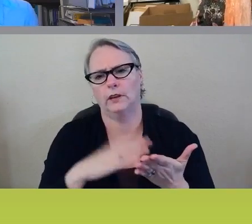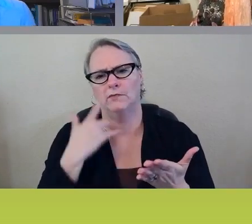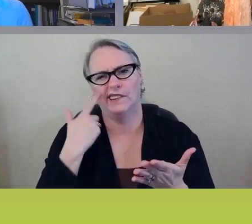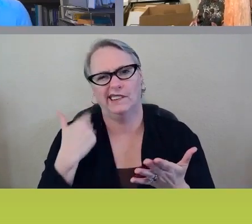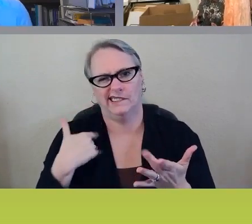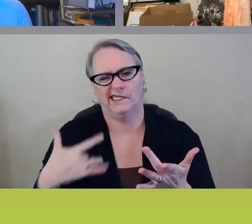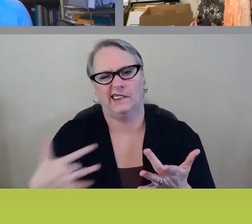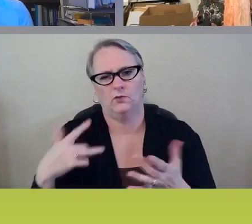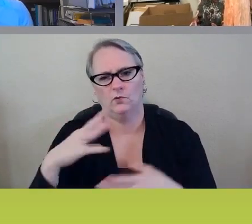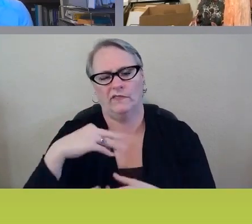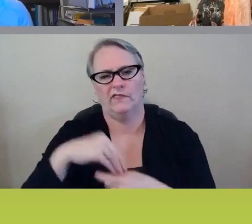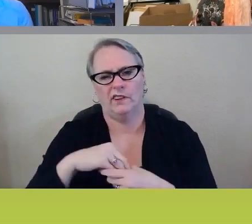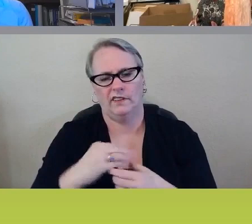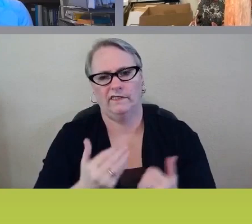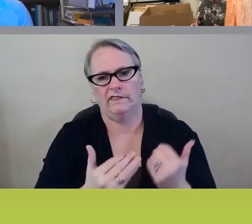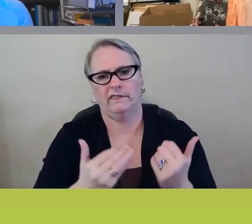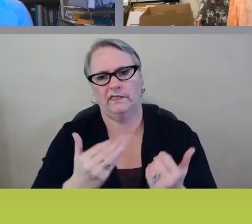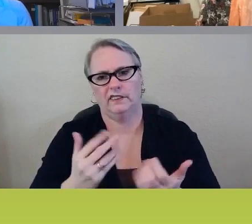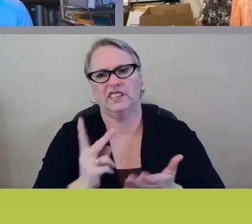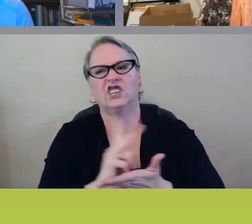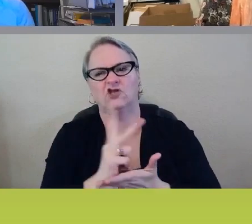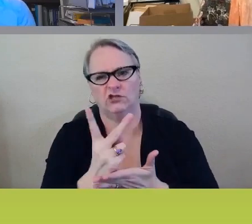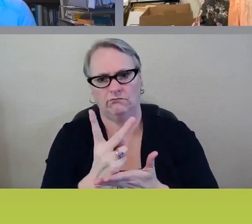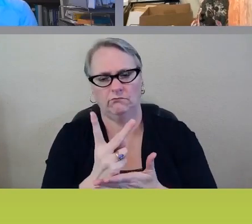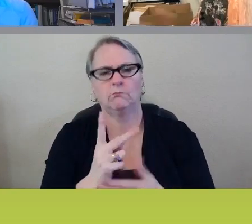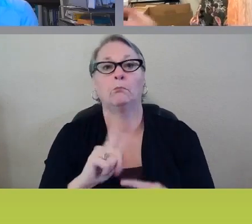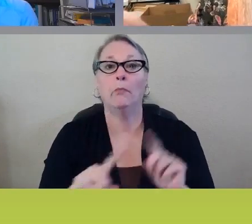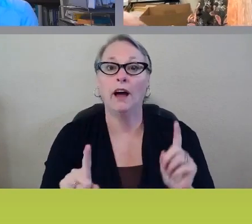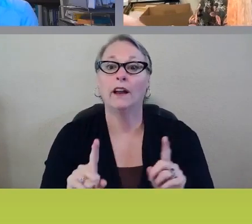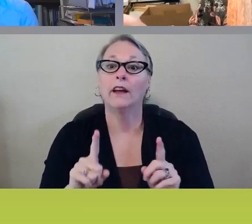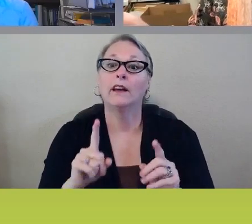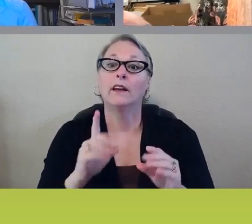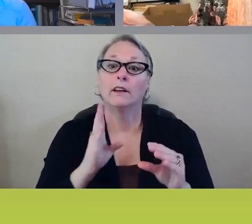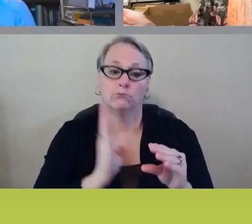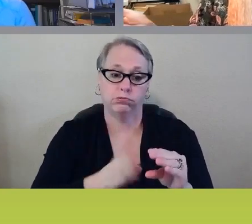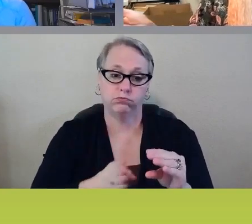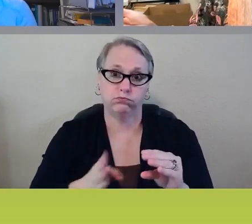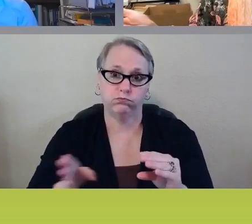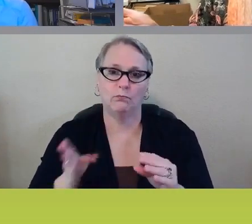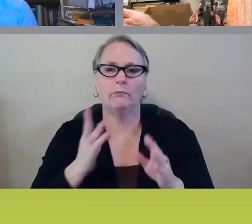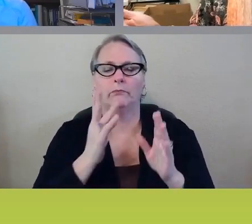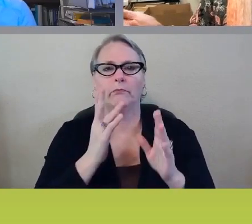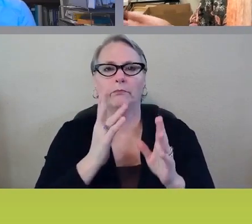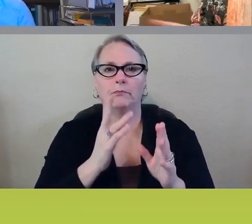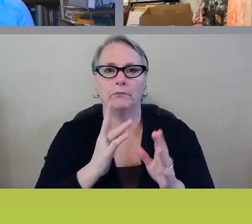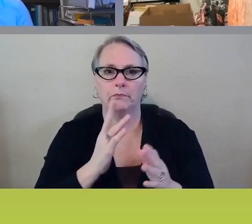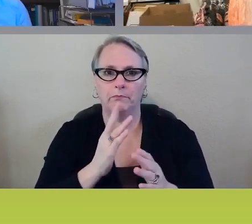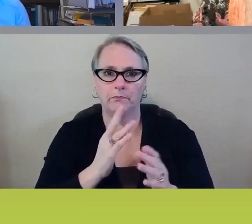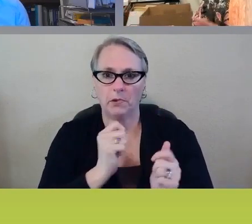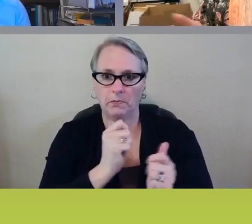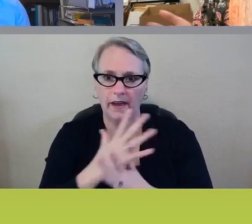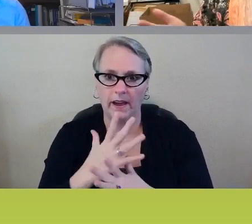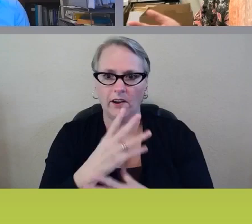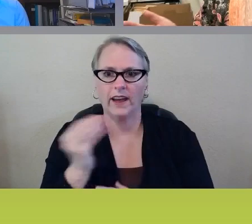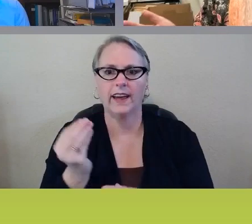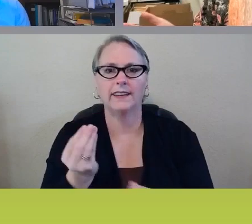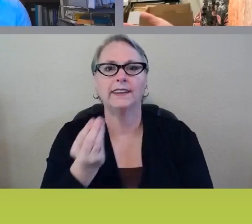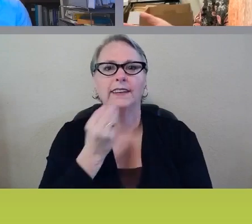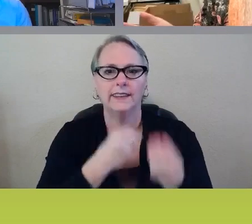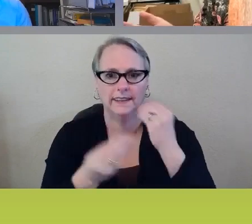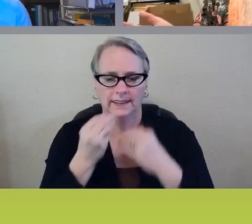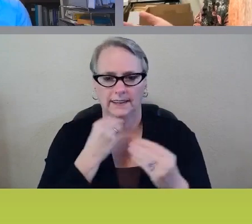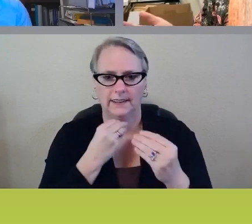kitchen, but preparing and eating. So what happens there is, without knowing, the child